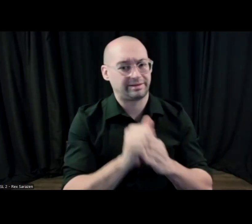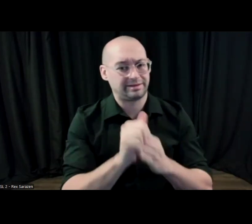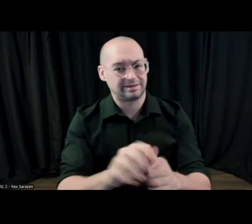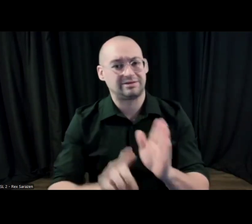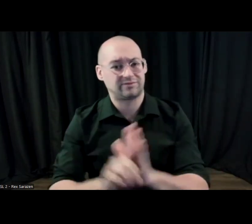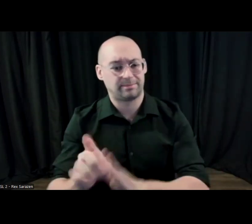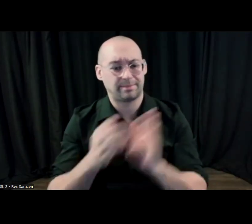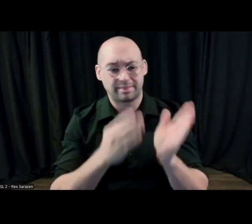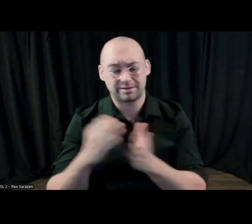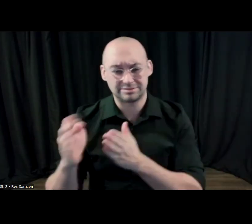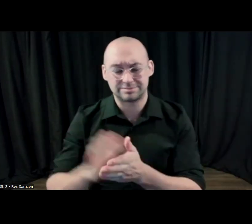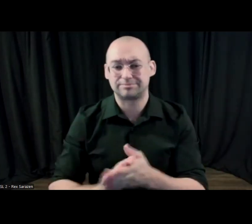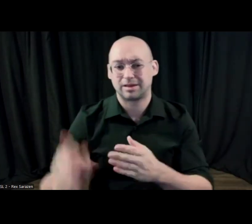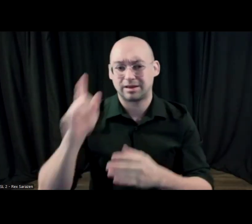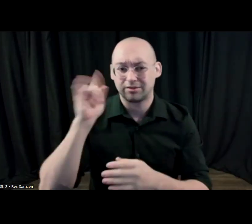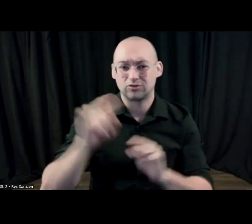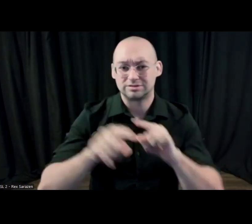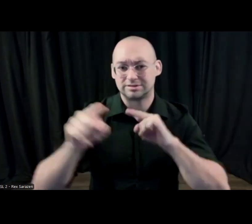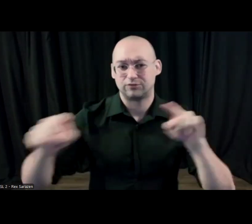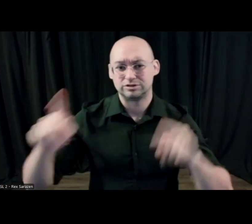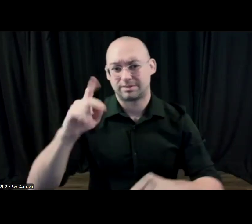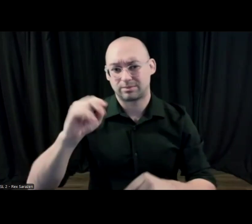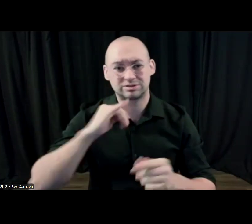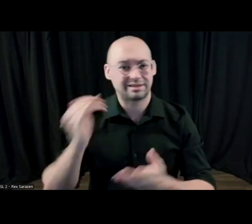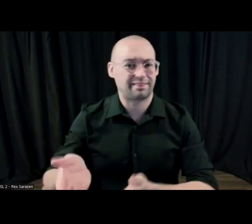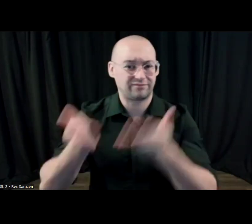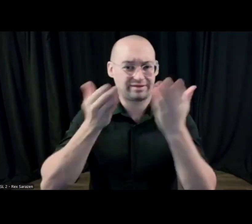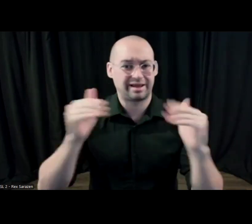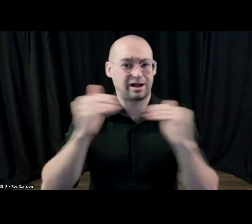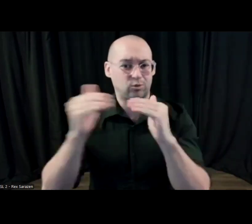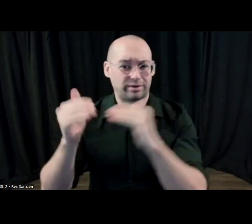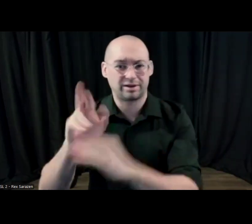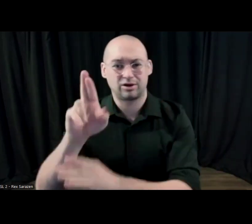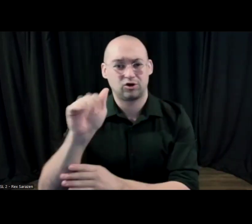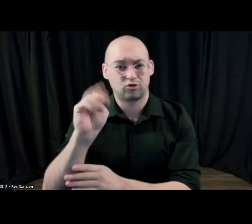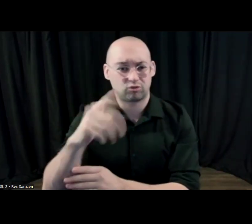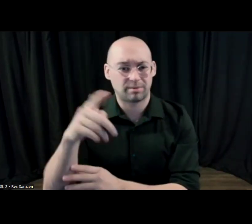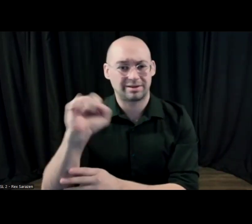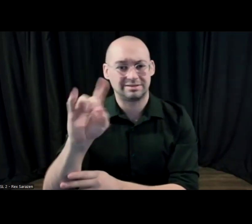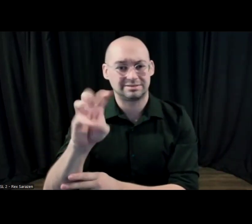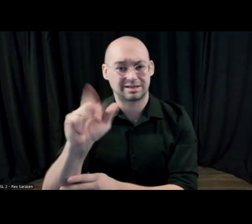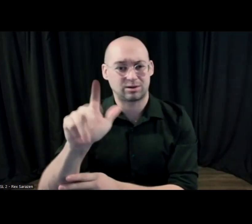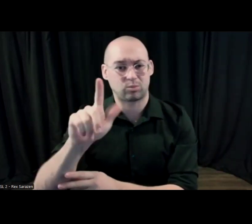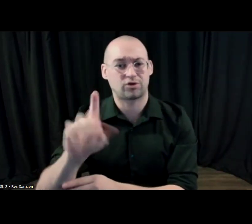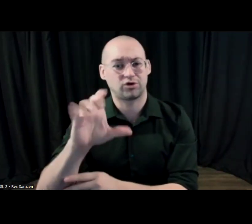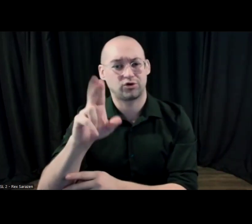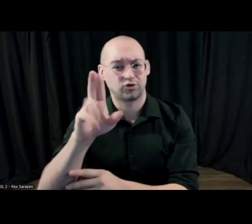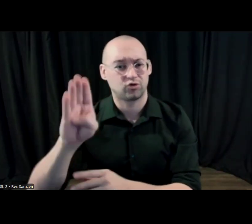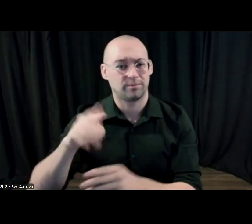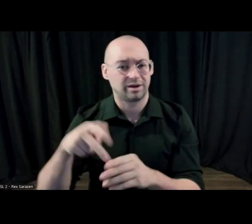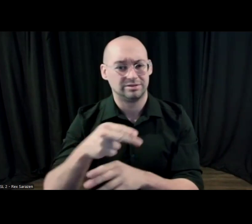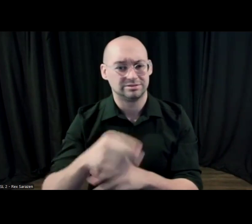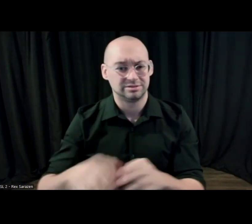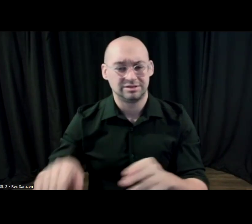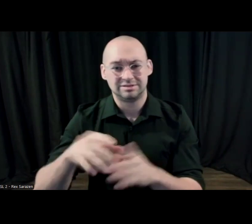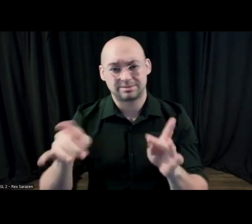California's diverse population is lifting up equity, ramps and sidewalk curb cuts, subtitles and